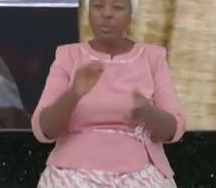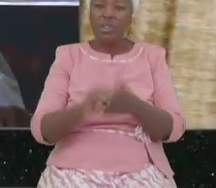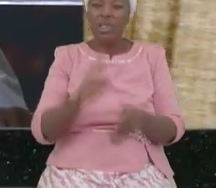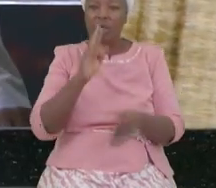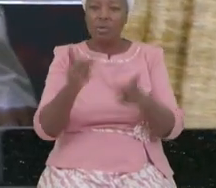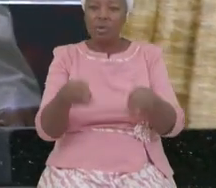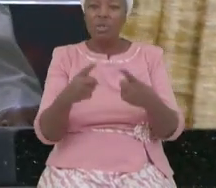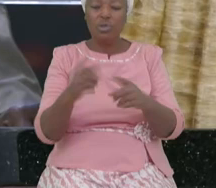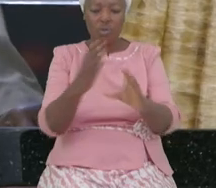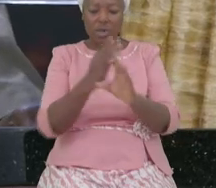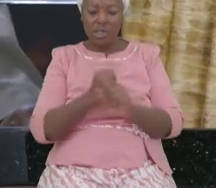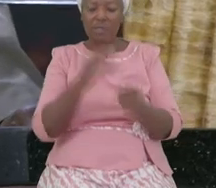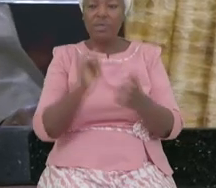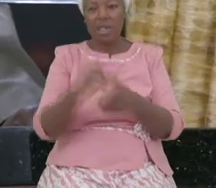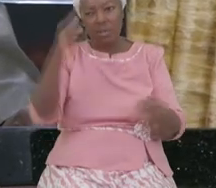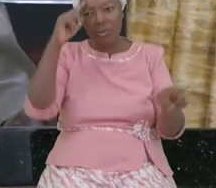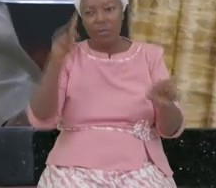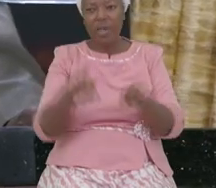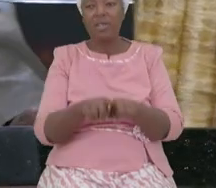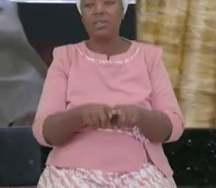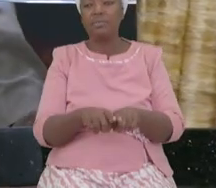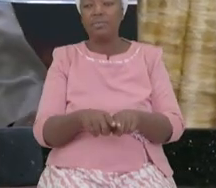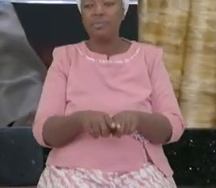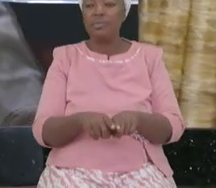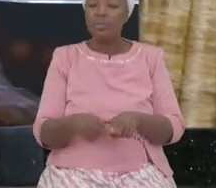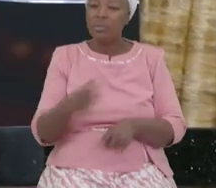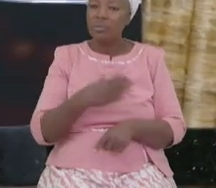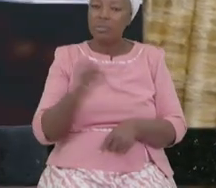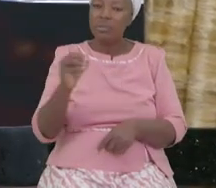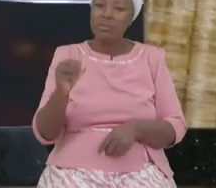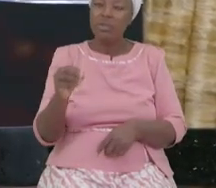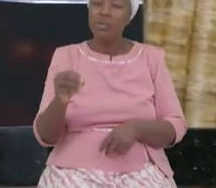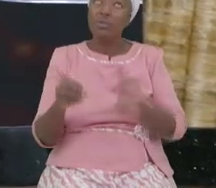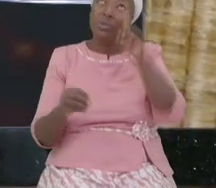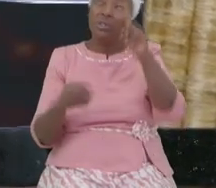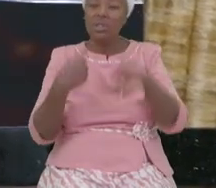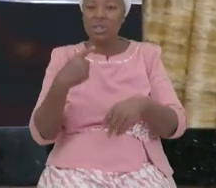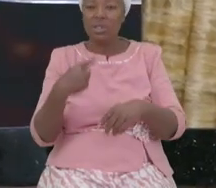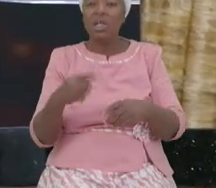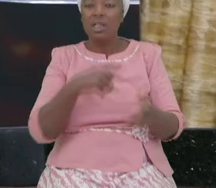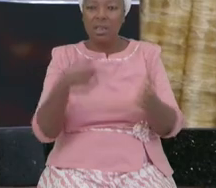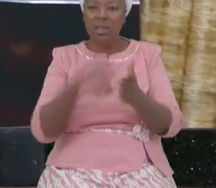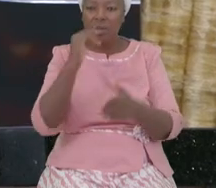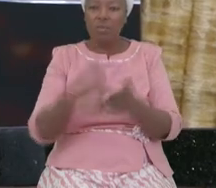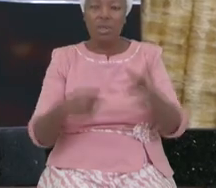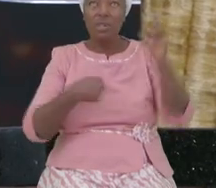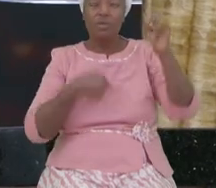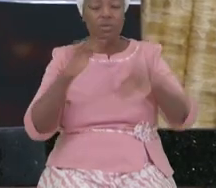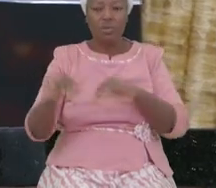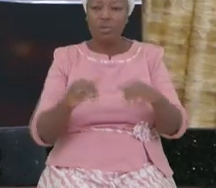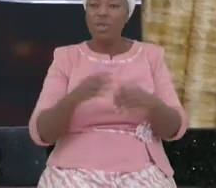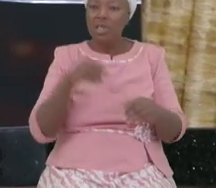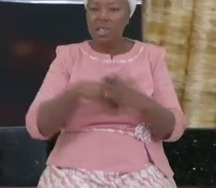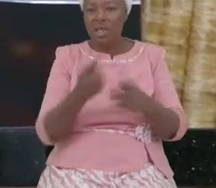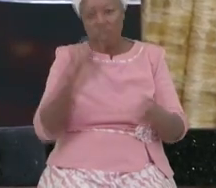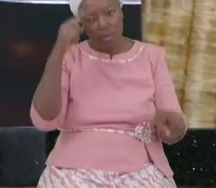the beneficiaries of that covenant. And so he says, this is what I will do. In any contract,